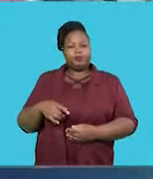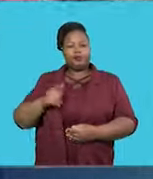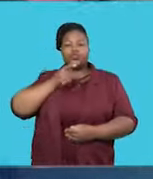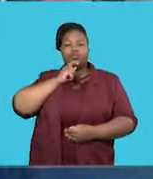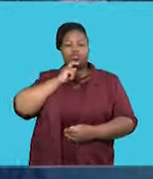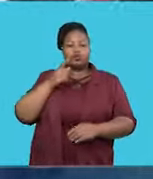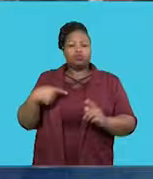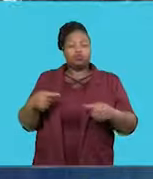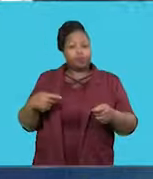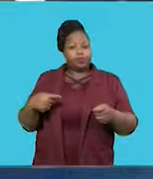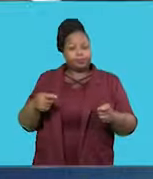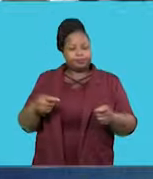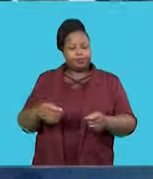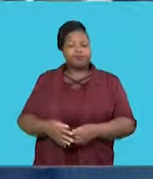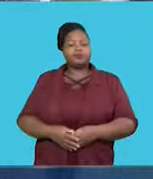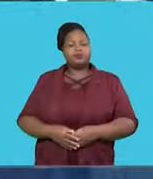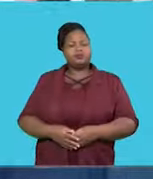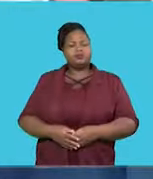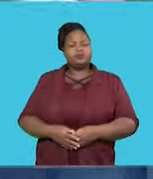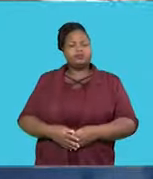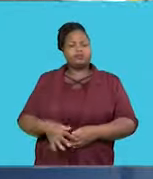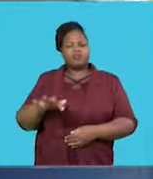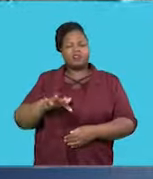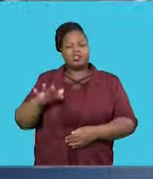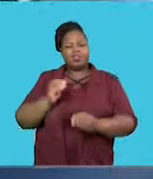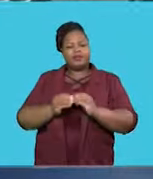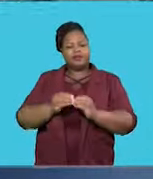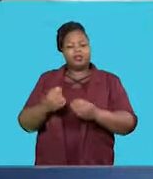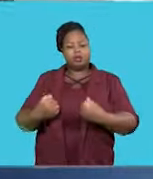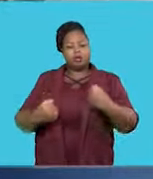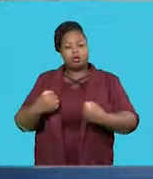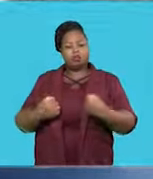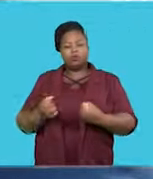shop or a scrapyard we found a lot of